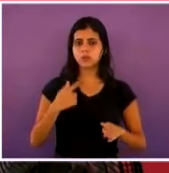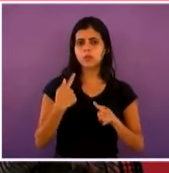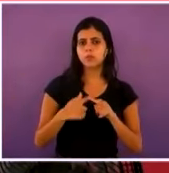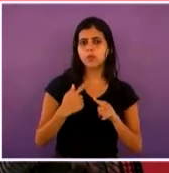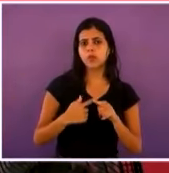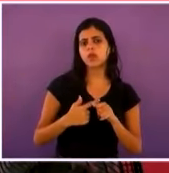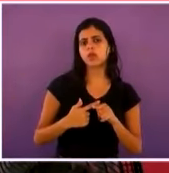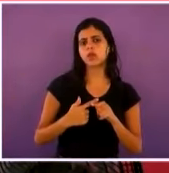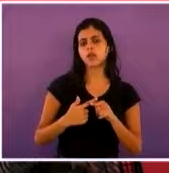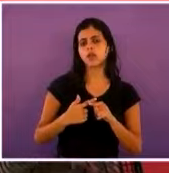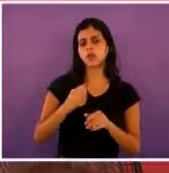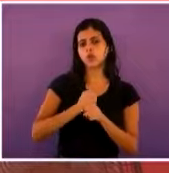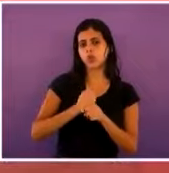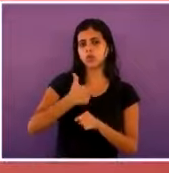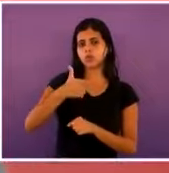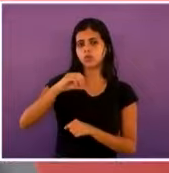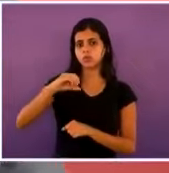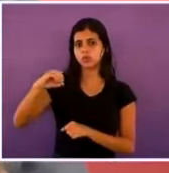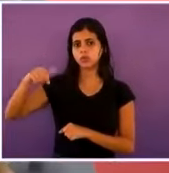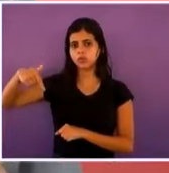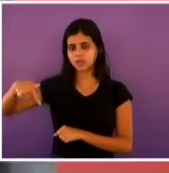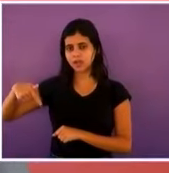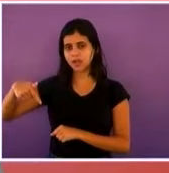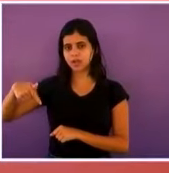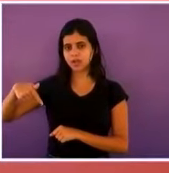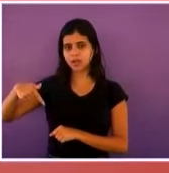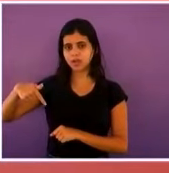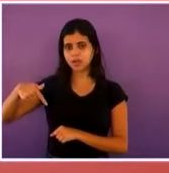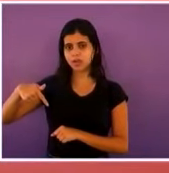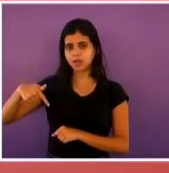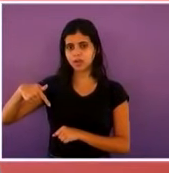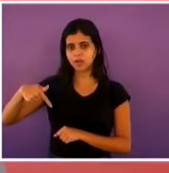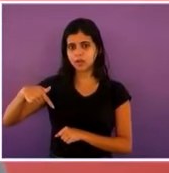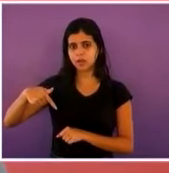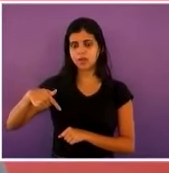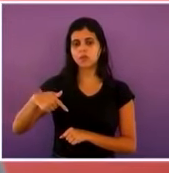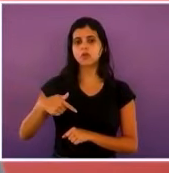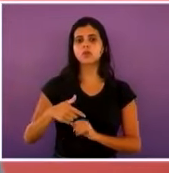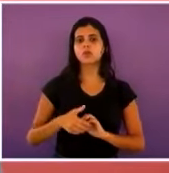em 2007 o arcebispo de Buenos